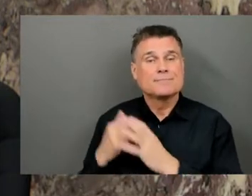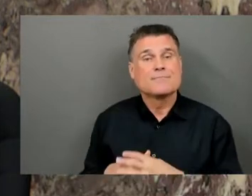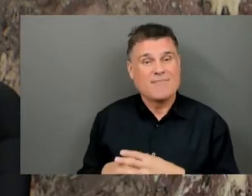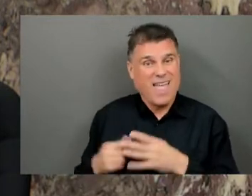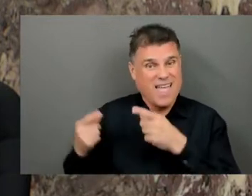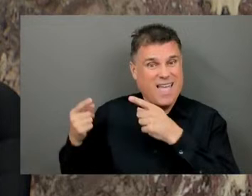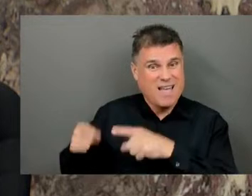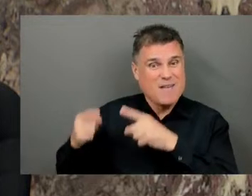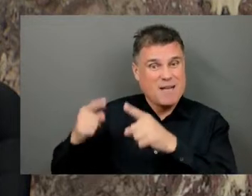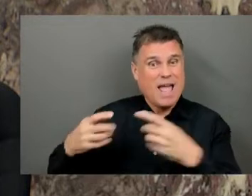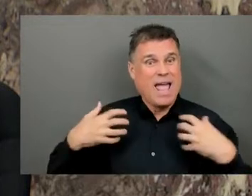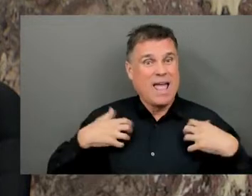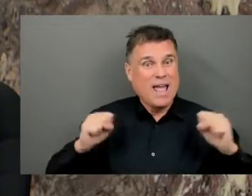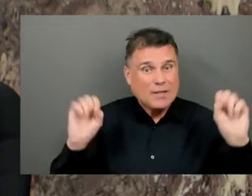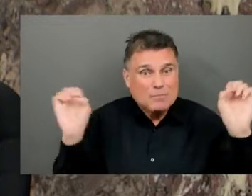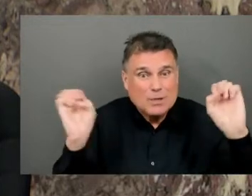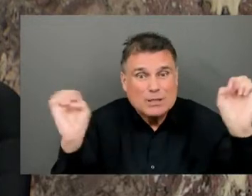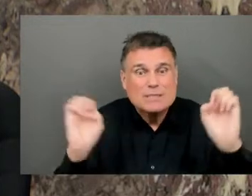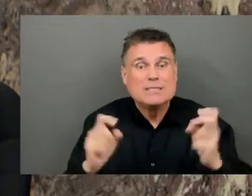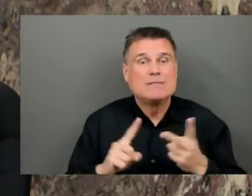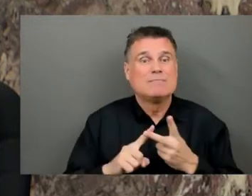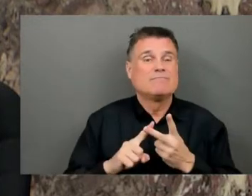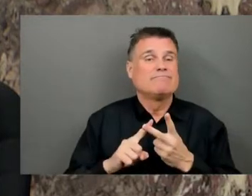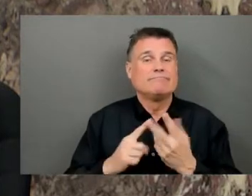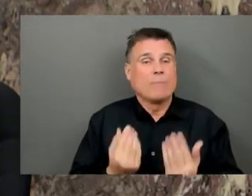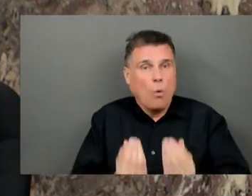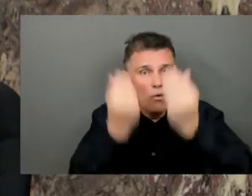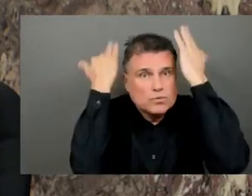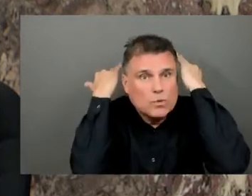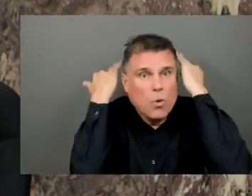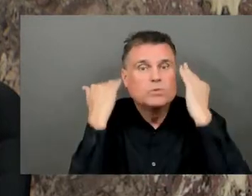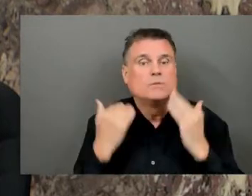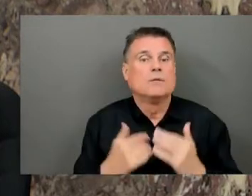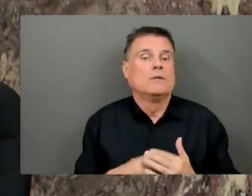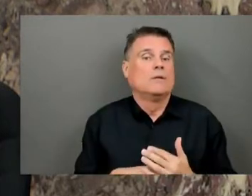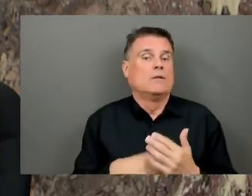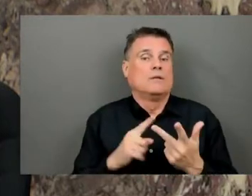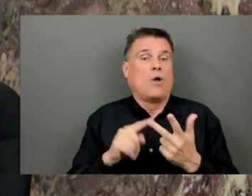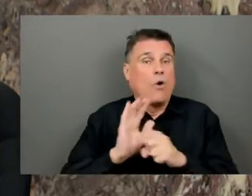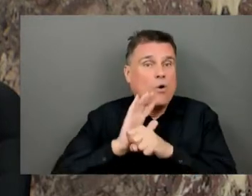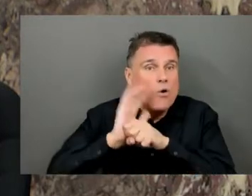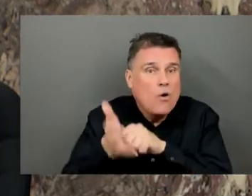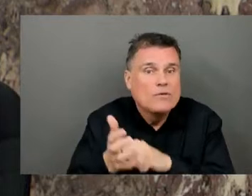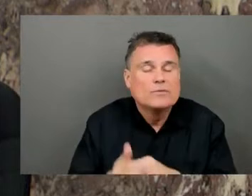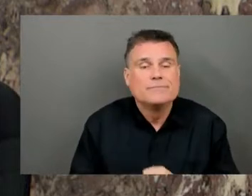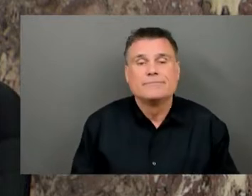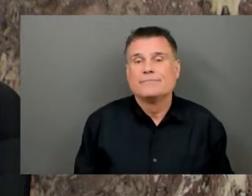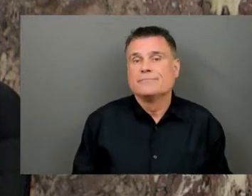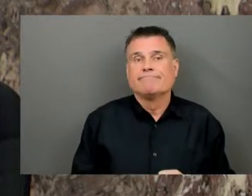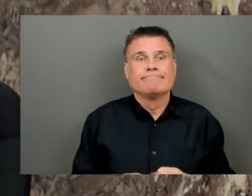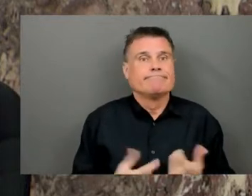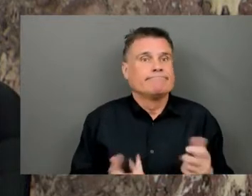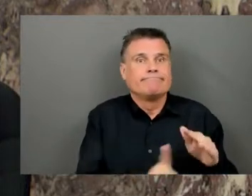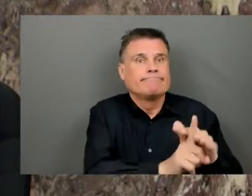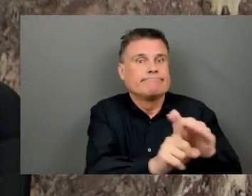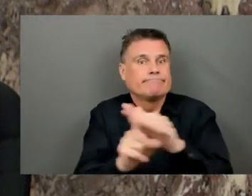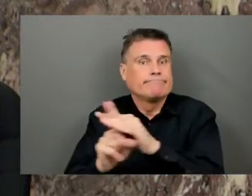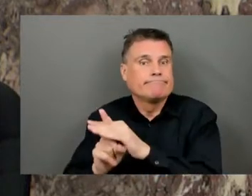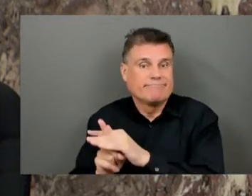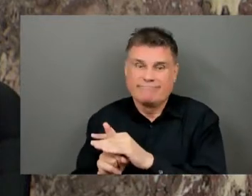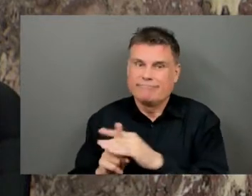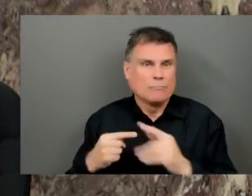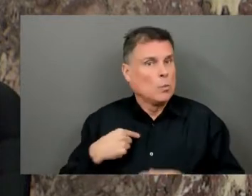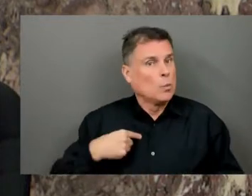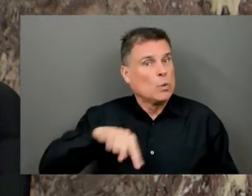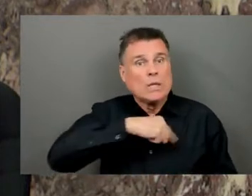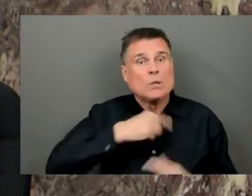for reasons of his own, has raised here, we take strong, evidence-based